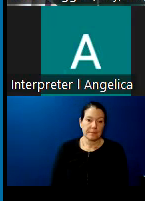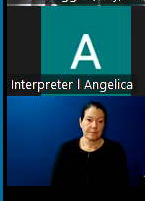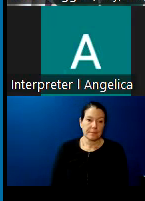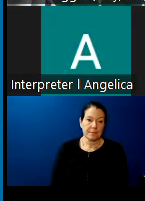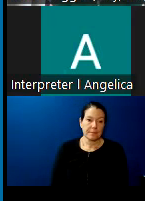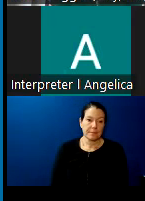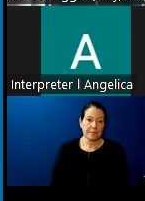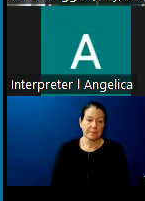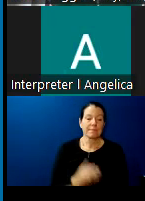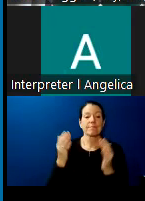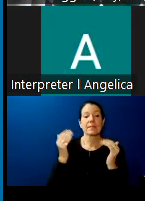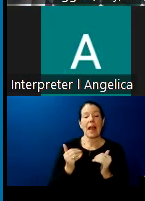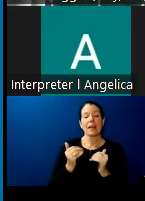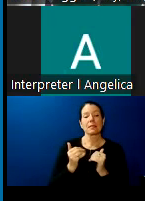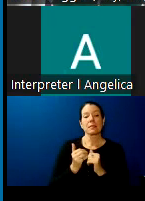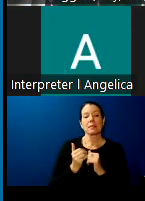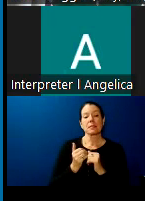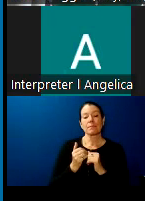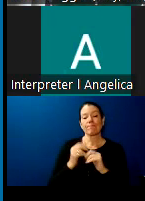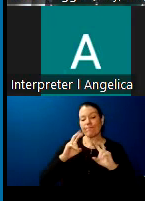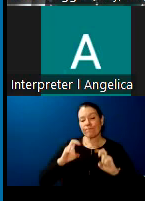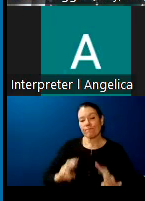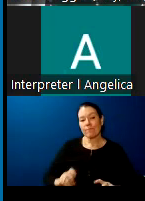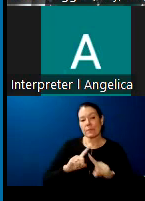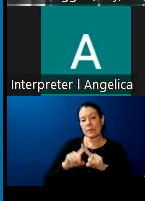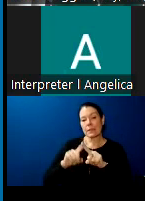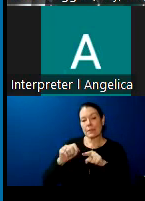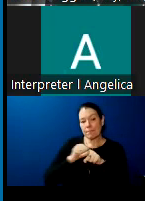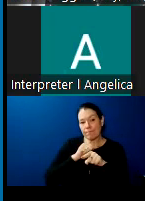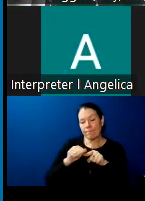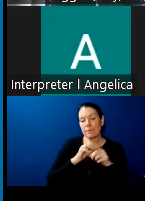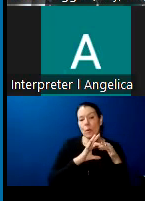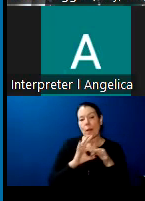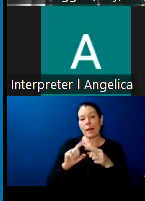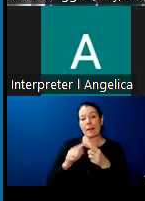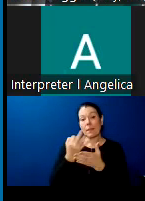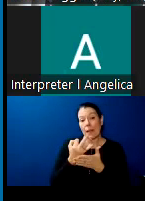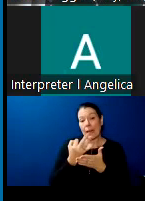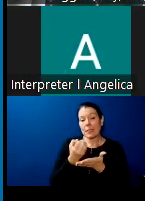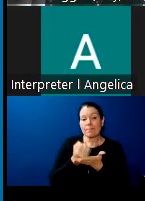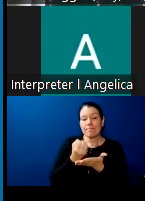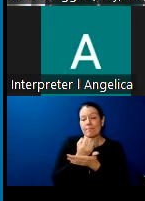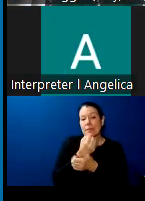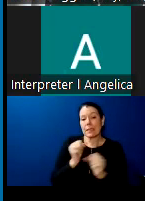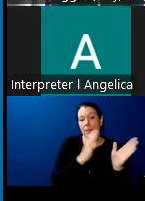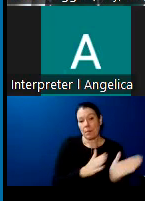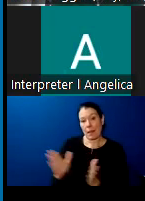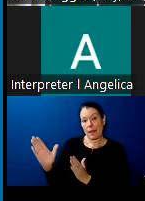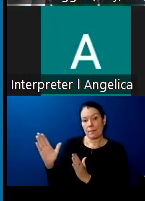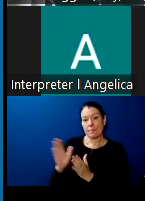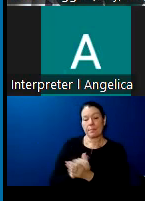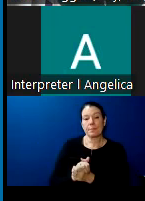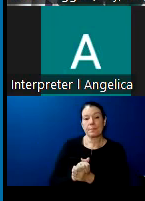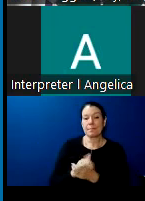Next, we will be exploring some practices associated with financial or economic safety planning.